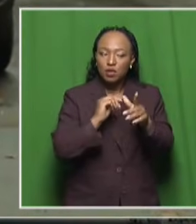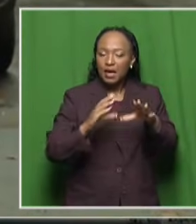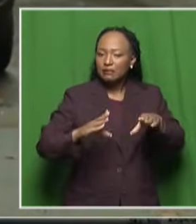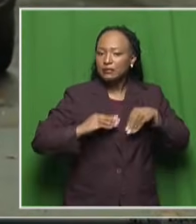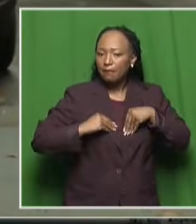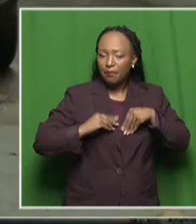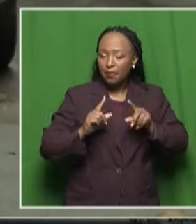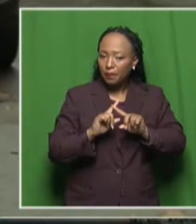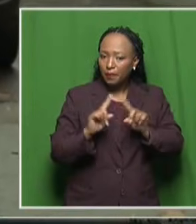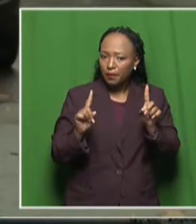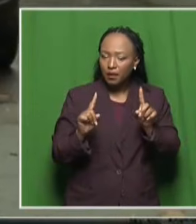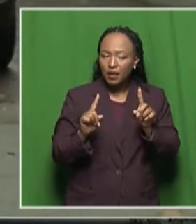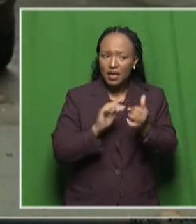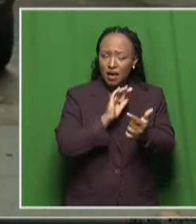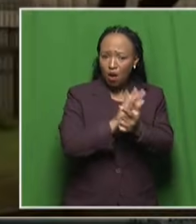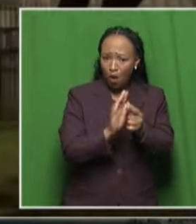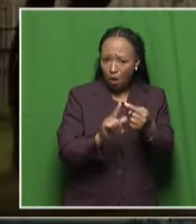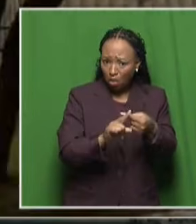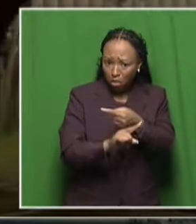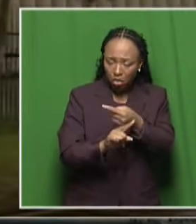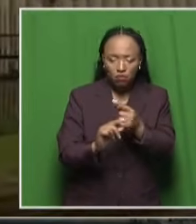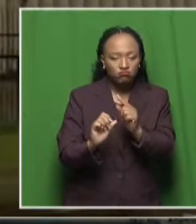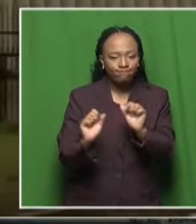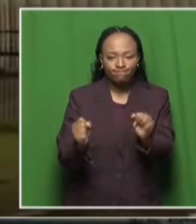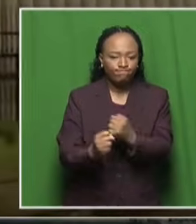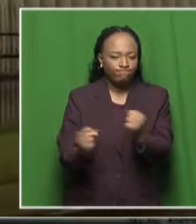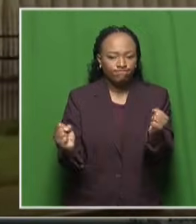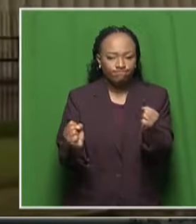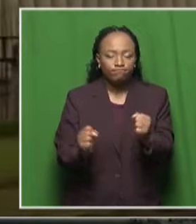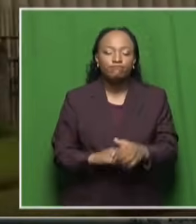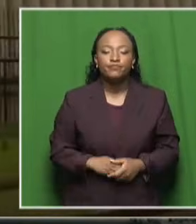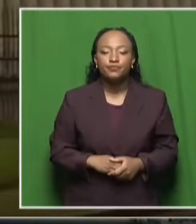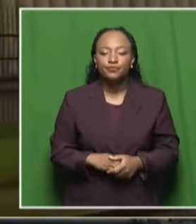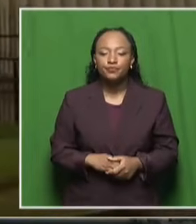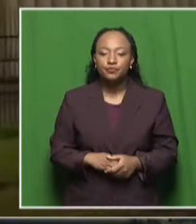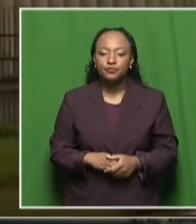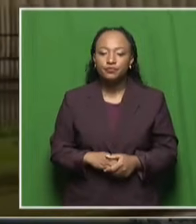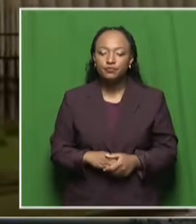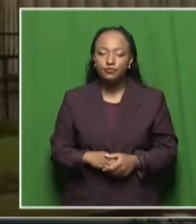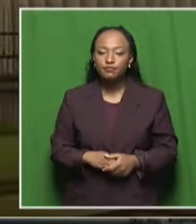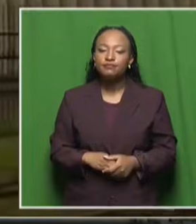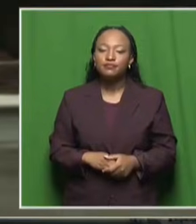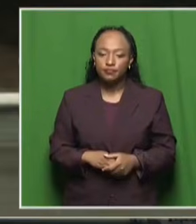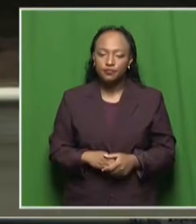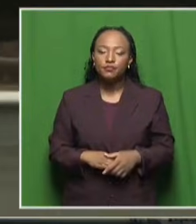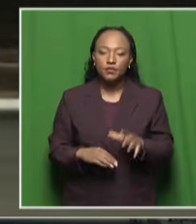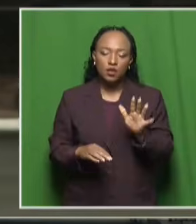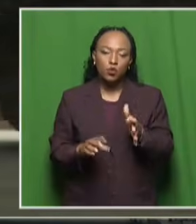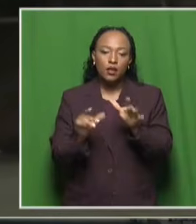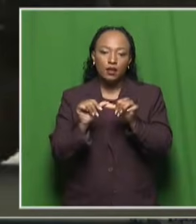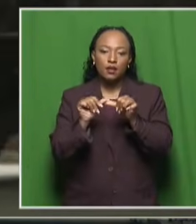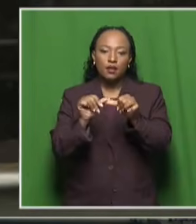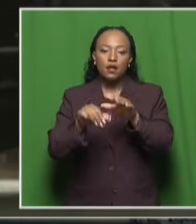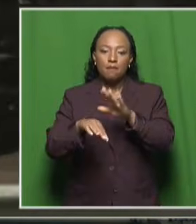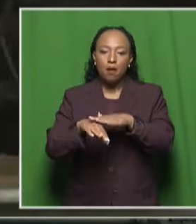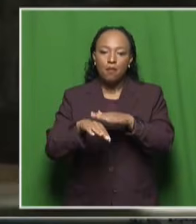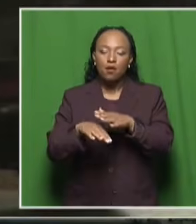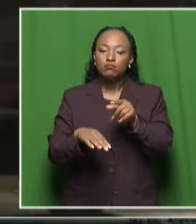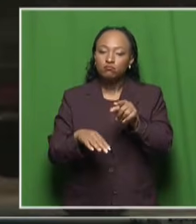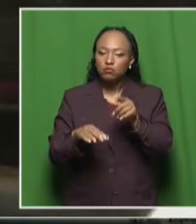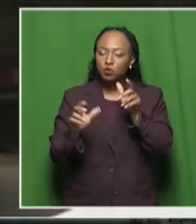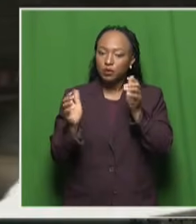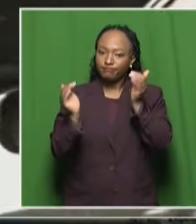of South African laws. So it's an interesting one, no doubt, and of course, one that we will keep an eye on. Dr. Makhubele, as always, a